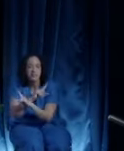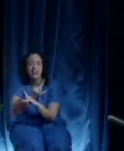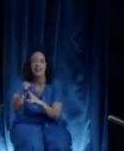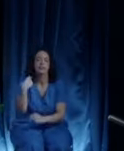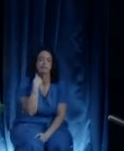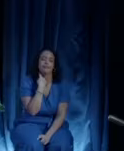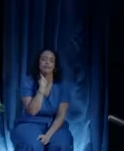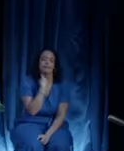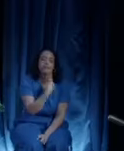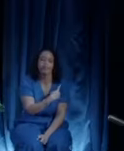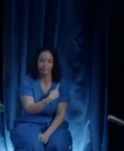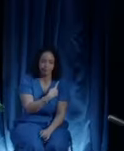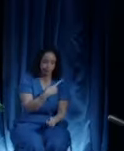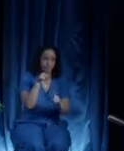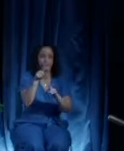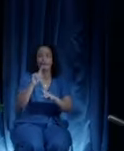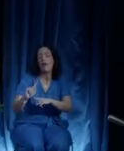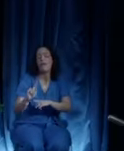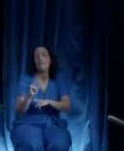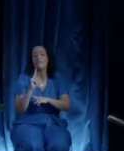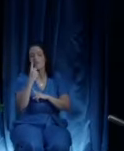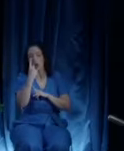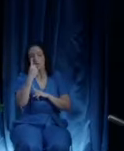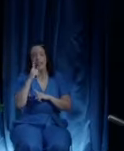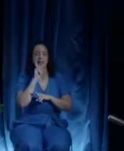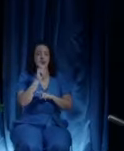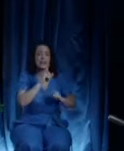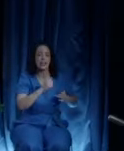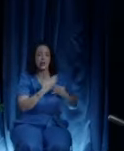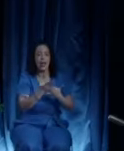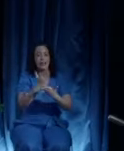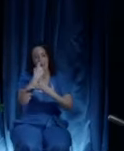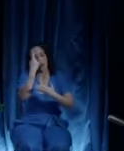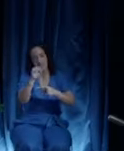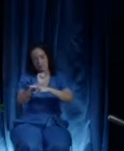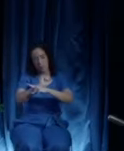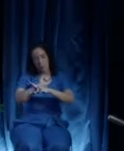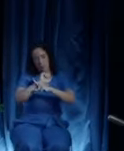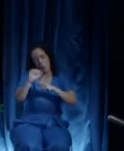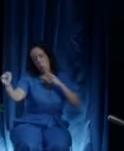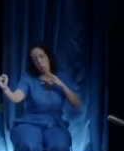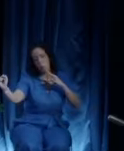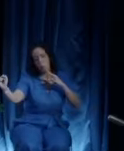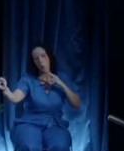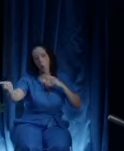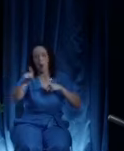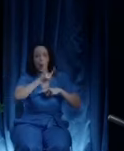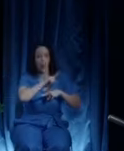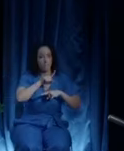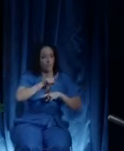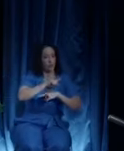the first lady-in-waiting that I'm aware of to have been executed as a direct result of her job of being a